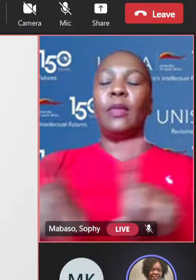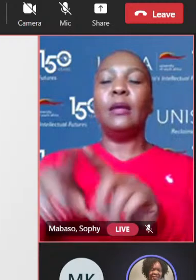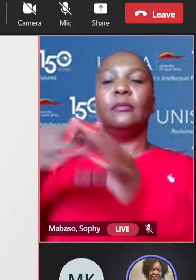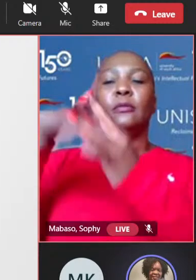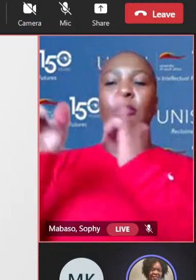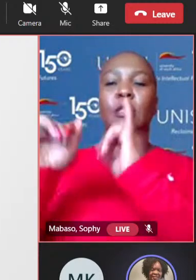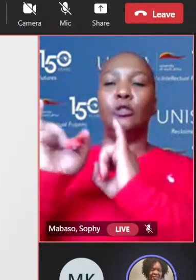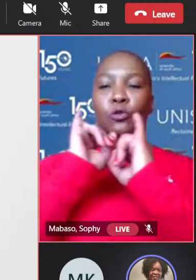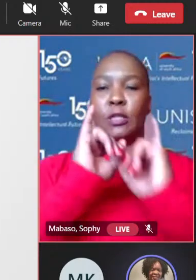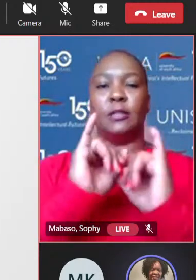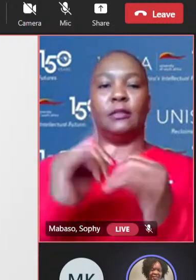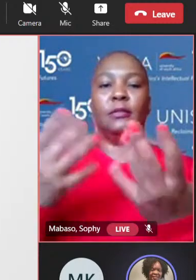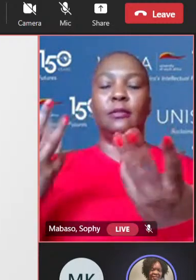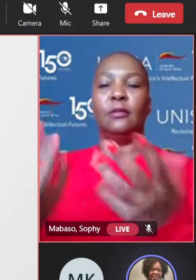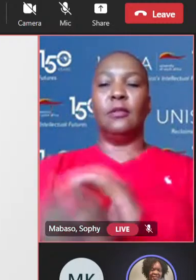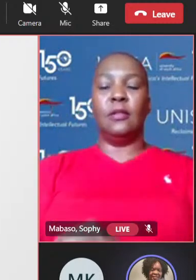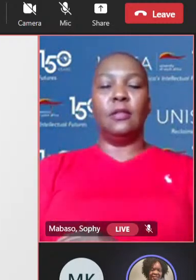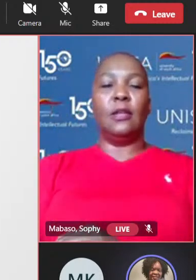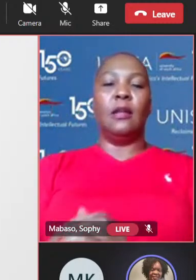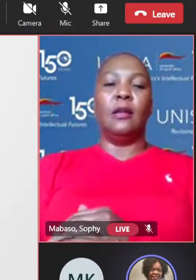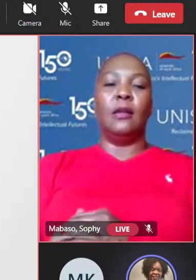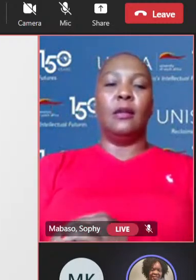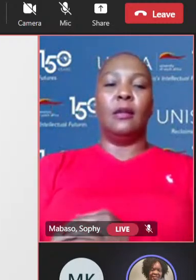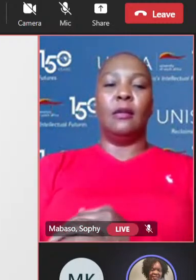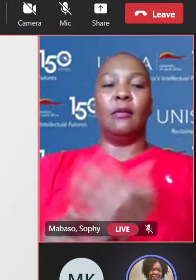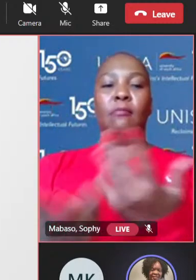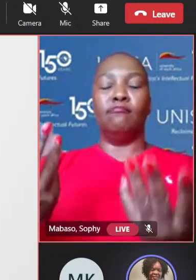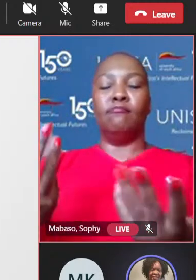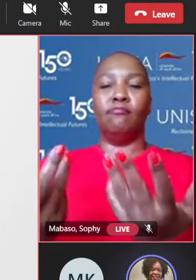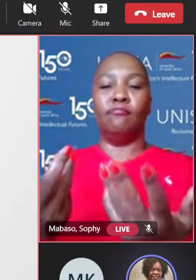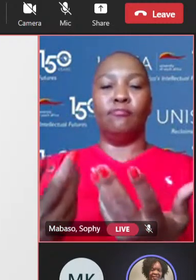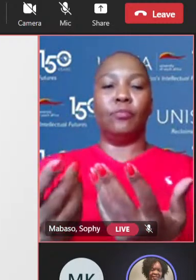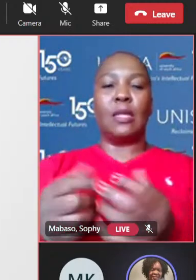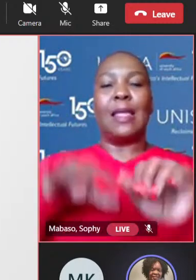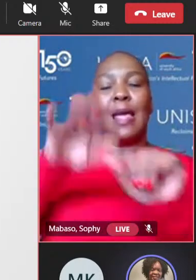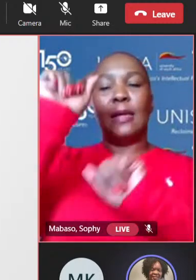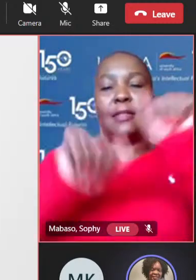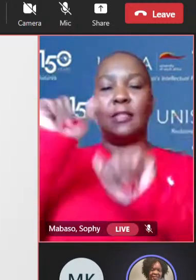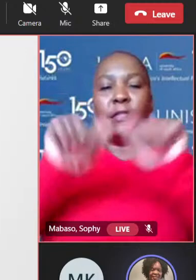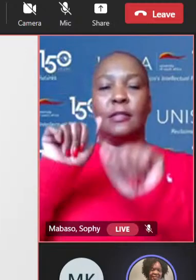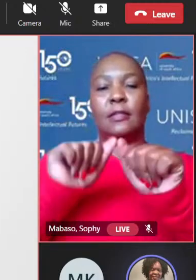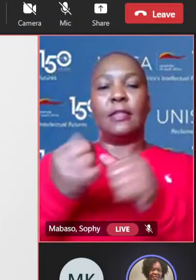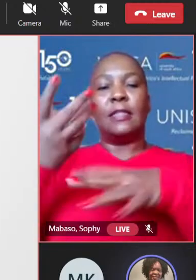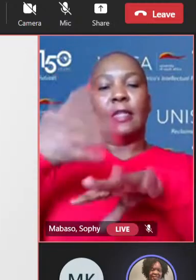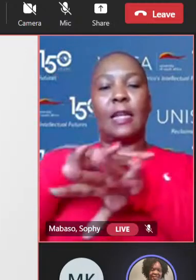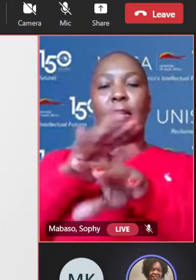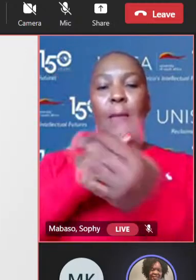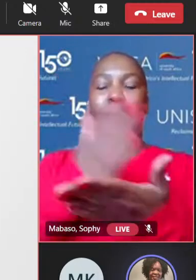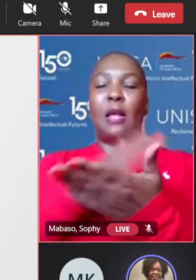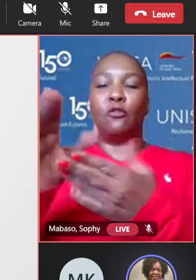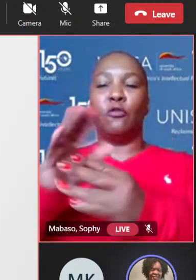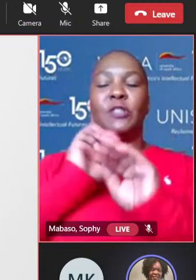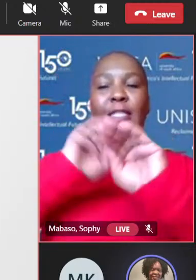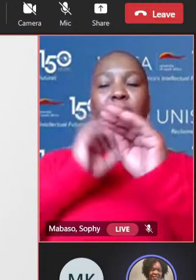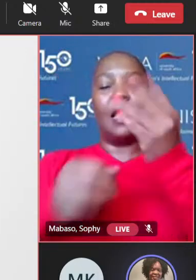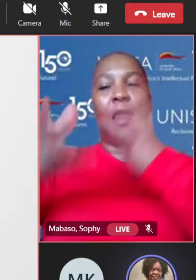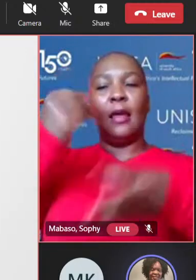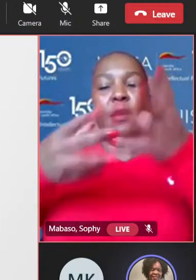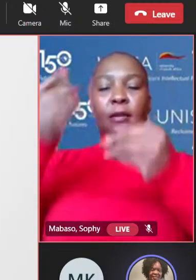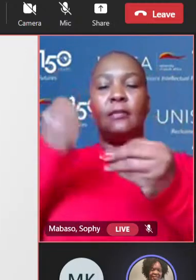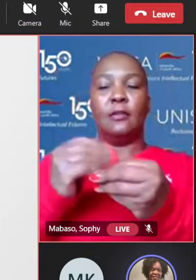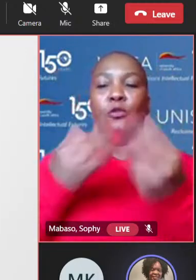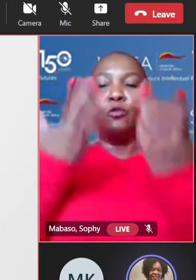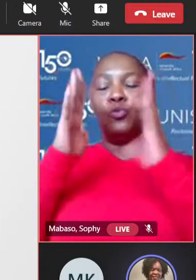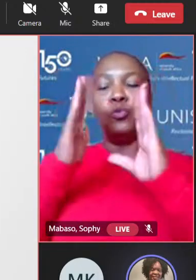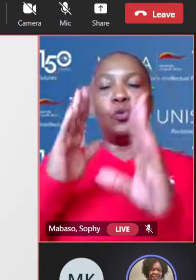I just want to say that assessment is an integral part of teaching and learning. So the students have to